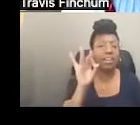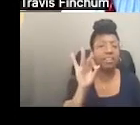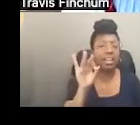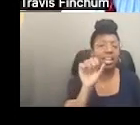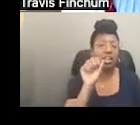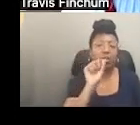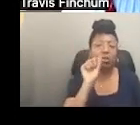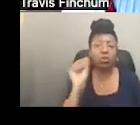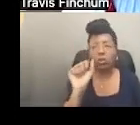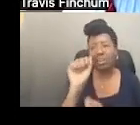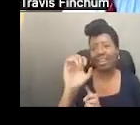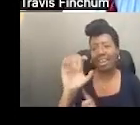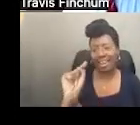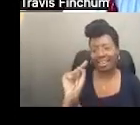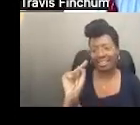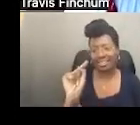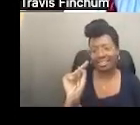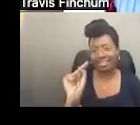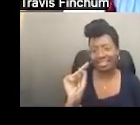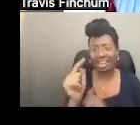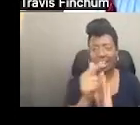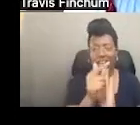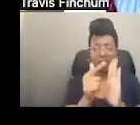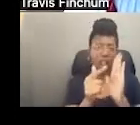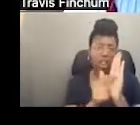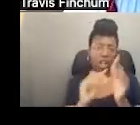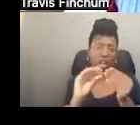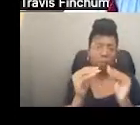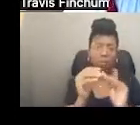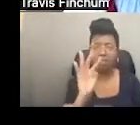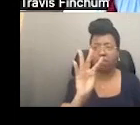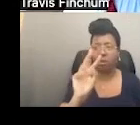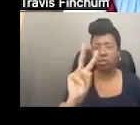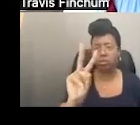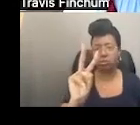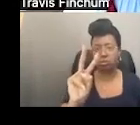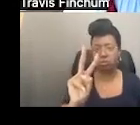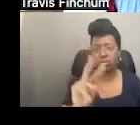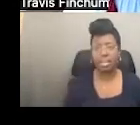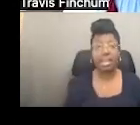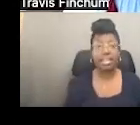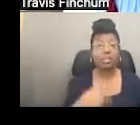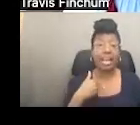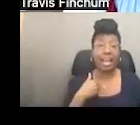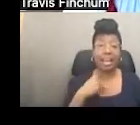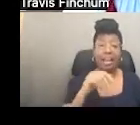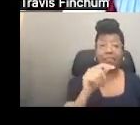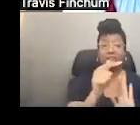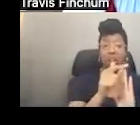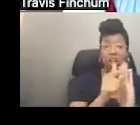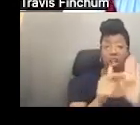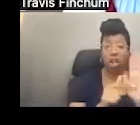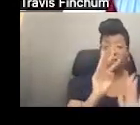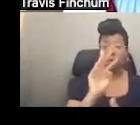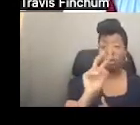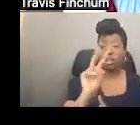Act, which is 42 United States Code. And there's a D4A, a D4B,